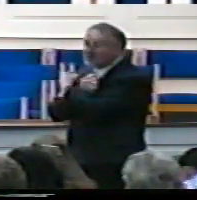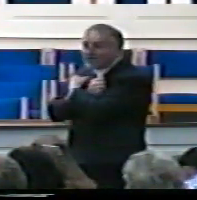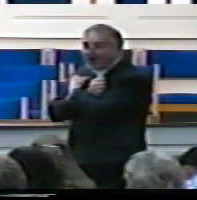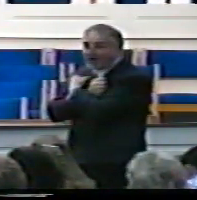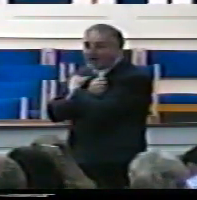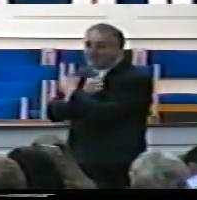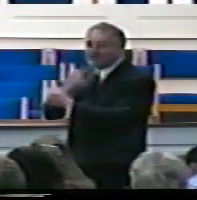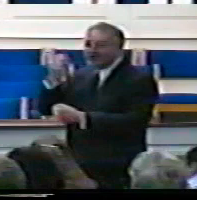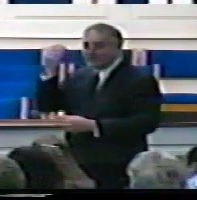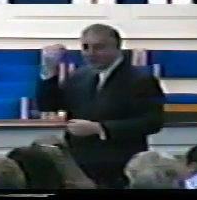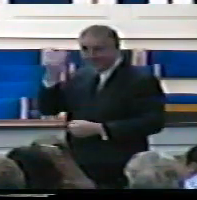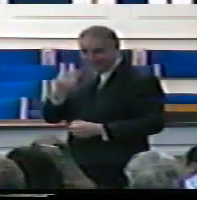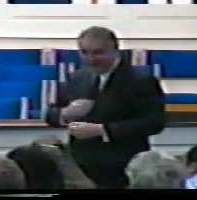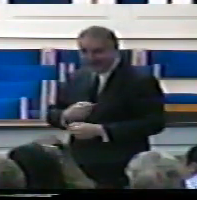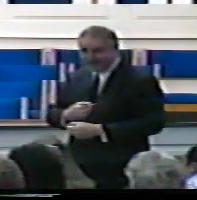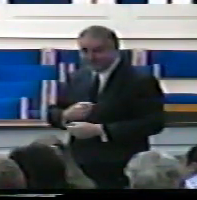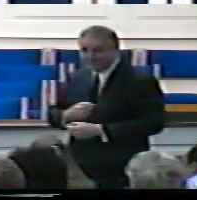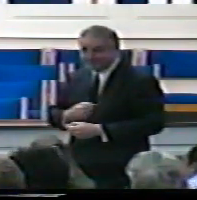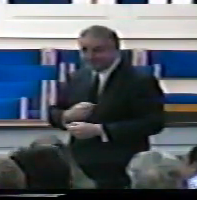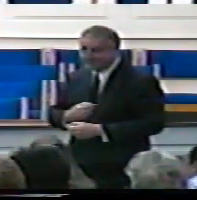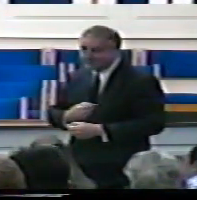hast loved me.